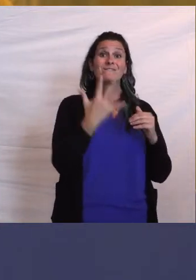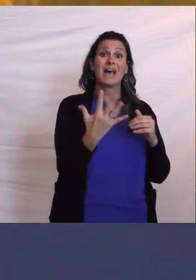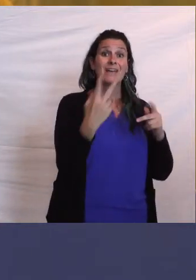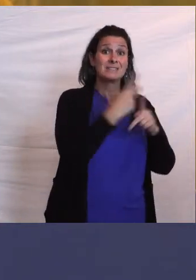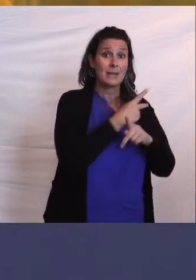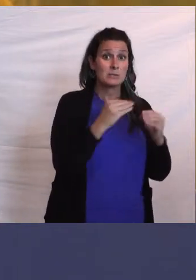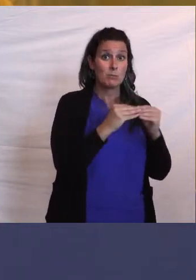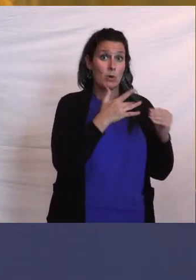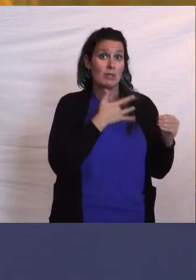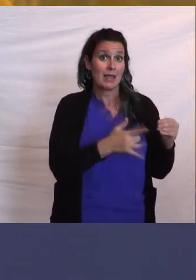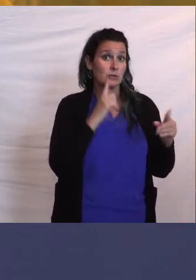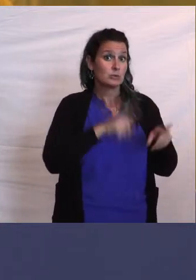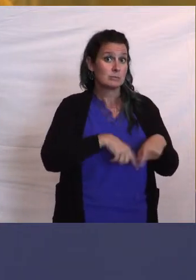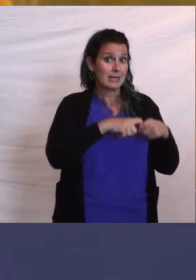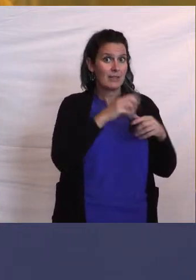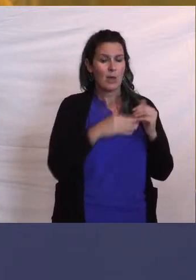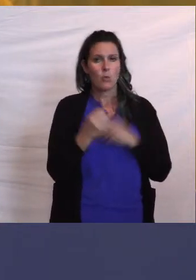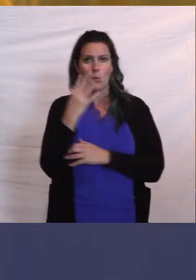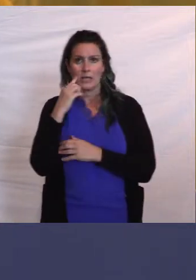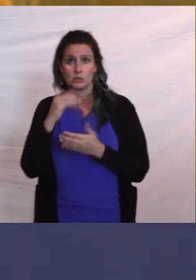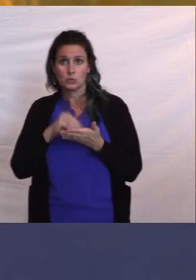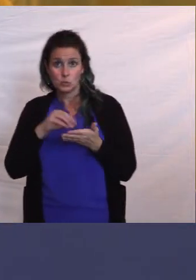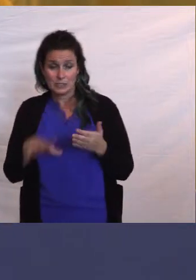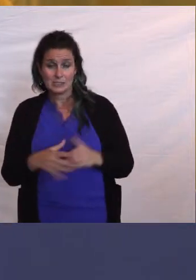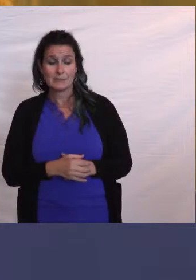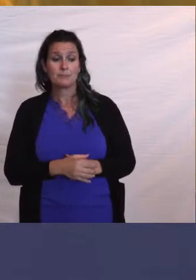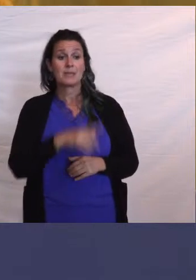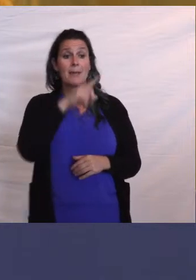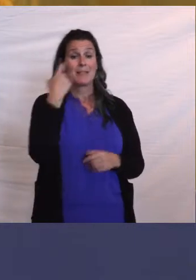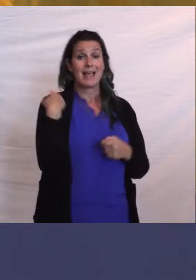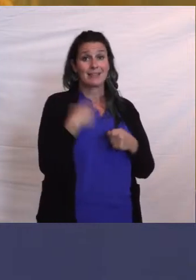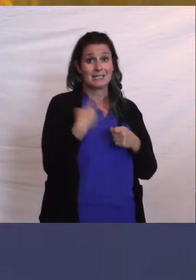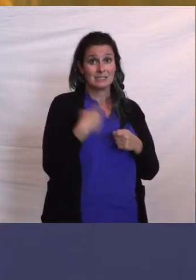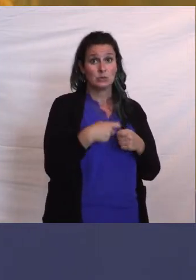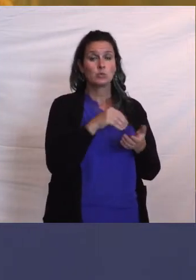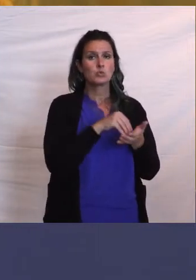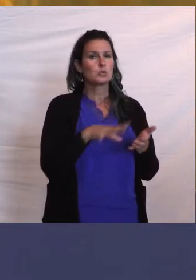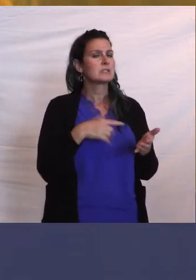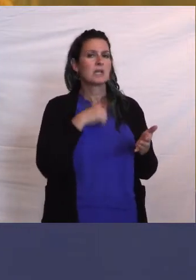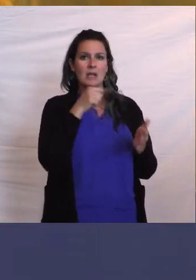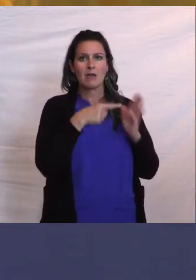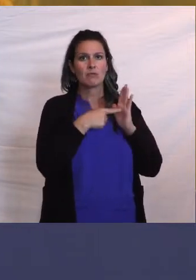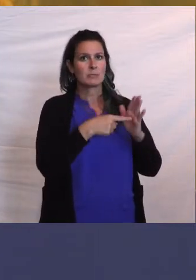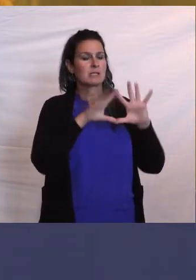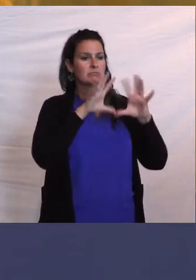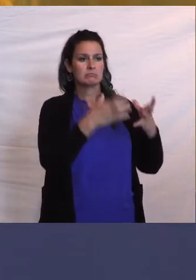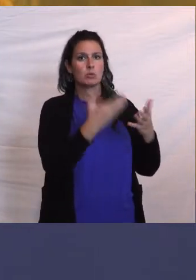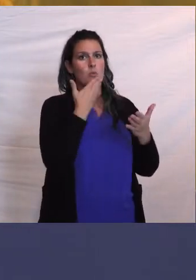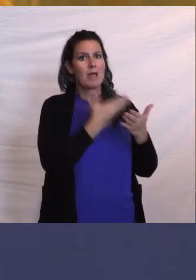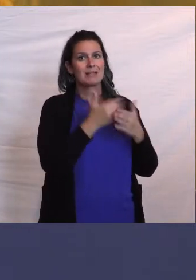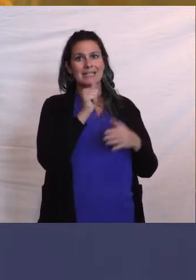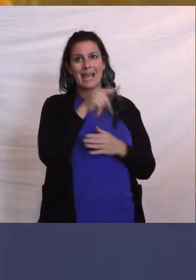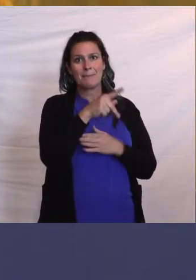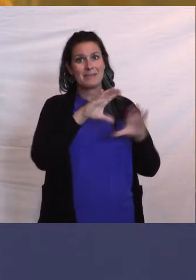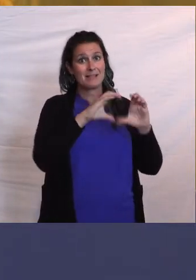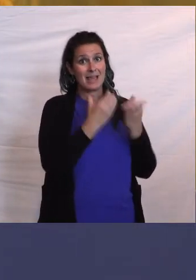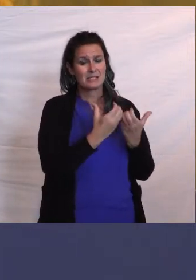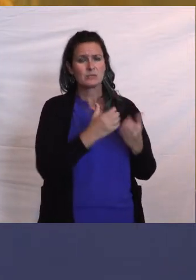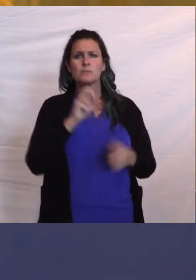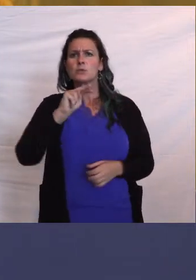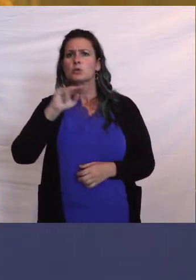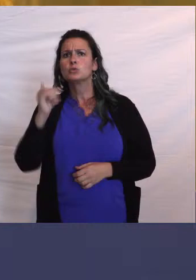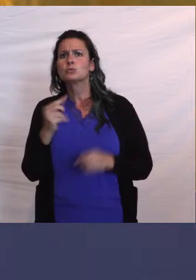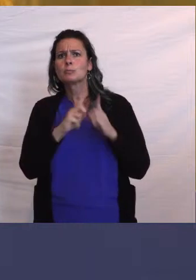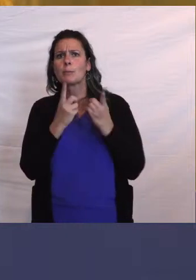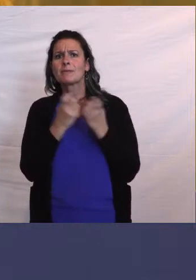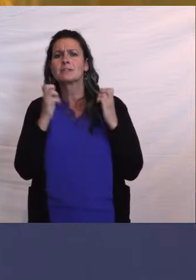to be suspended than white students, and black and Latino students are underrepresented in AP classes. What is the New Jersey Department of